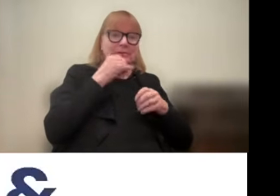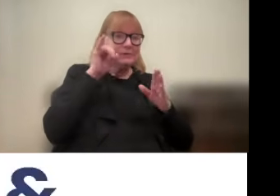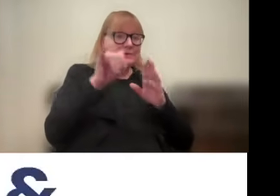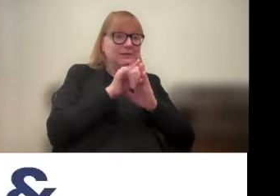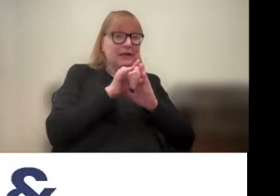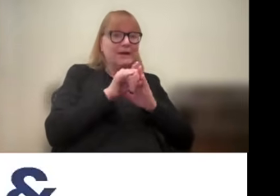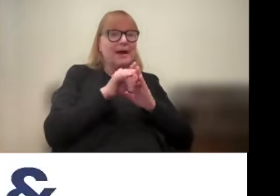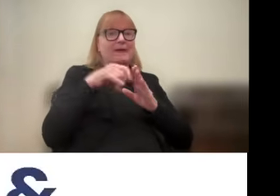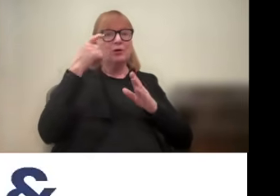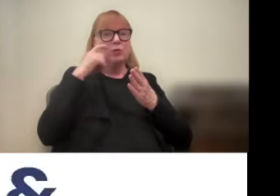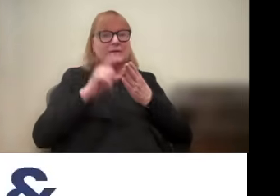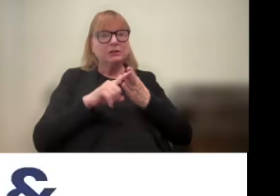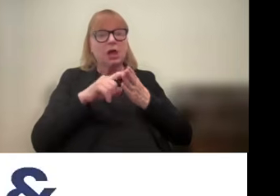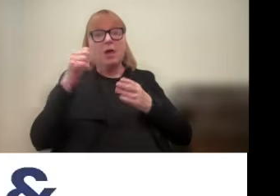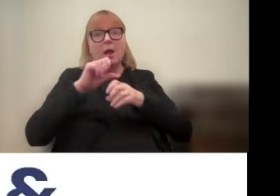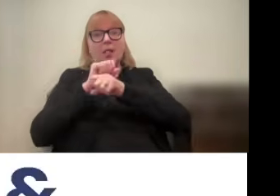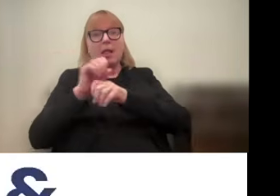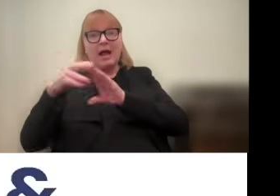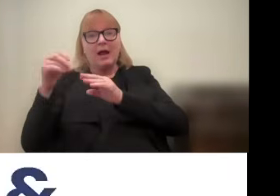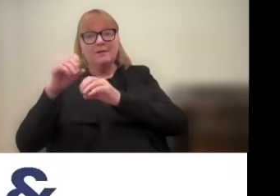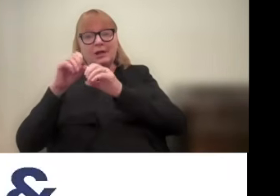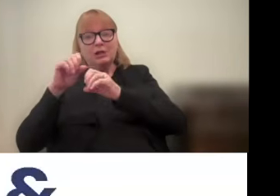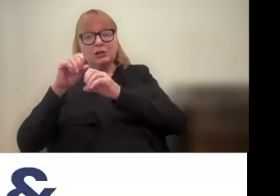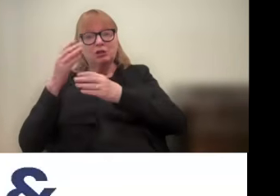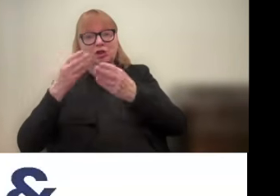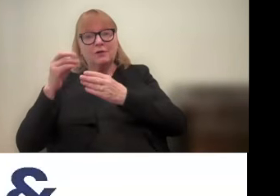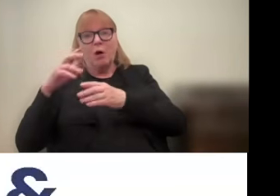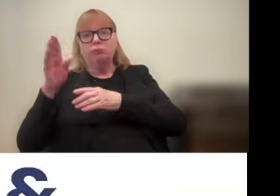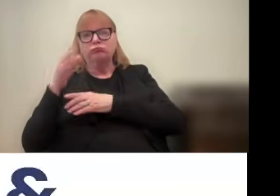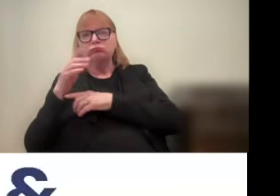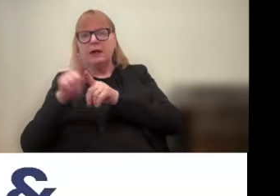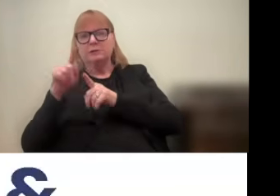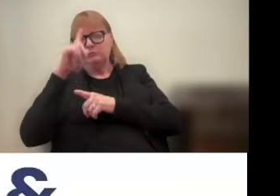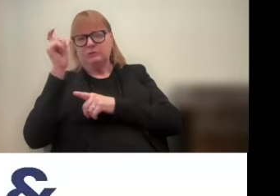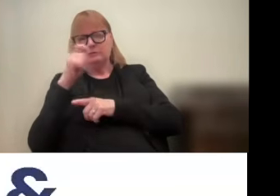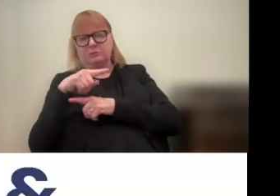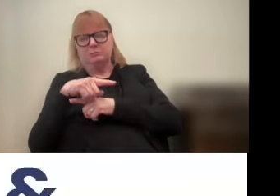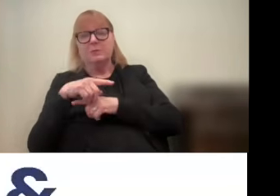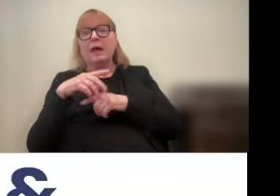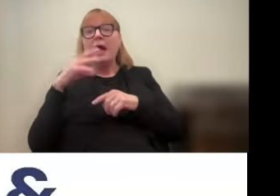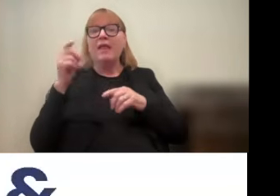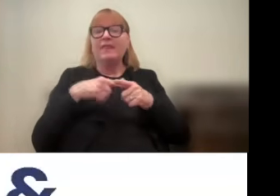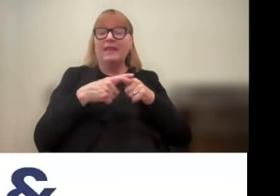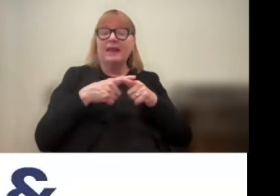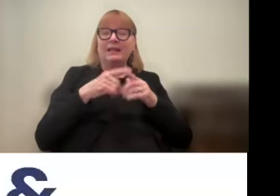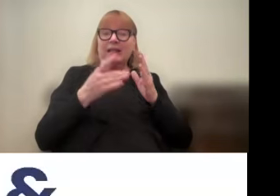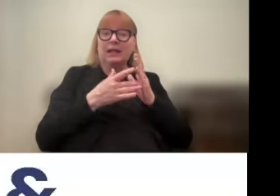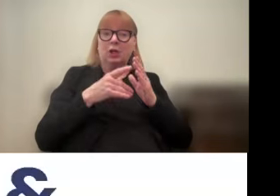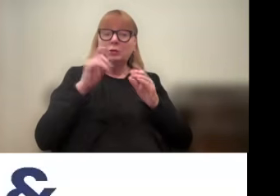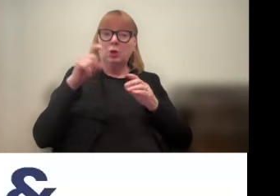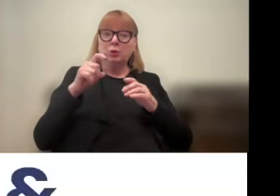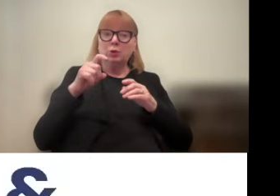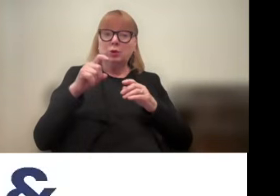them. Others have been locked out of services or flagged as suspicious. Then the technology, when the technology is